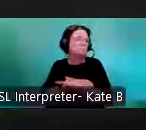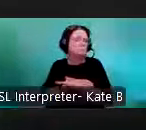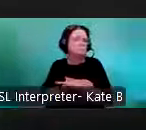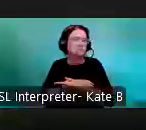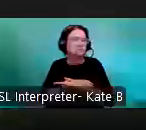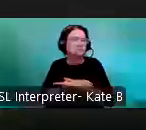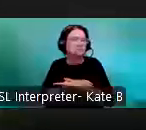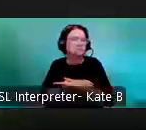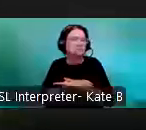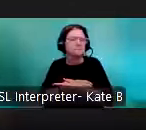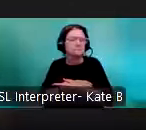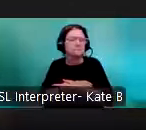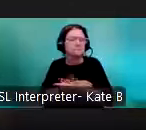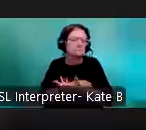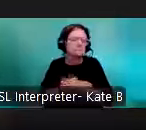window of time.